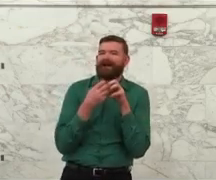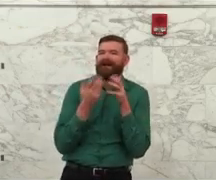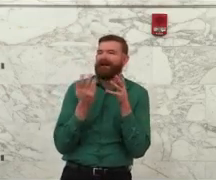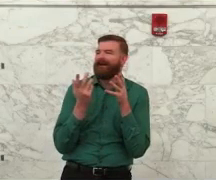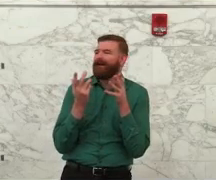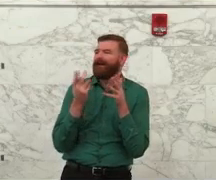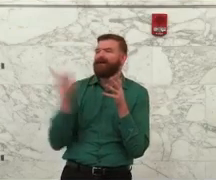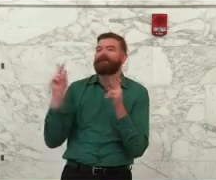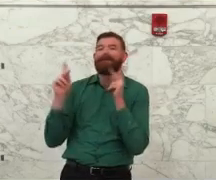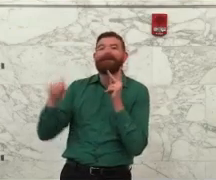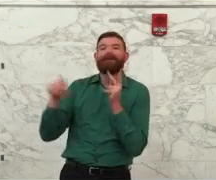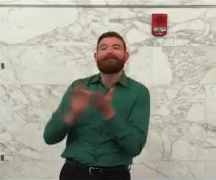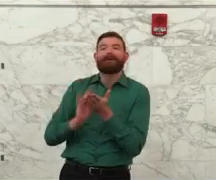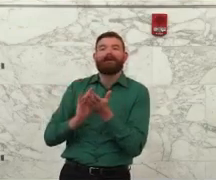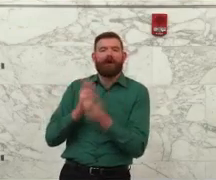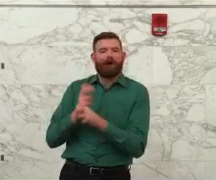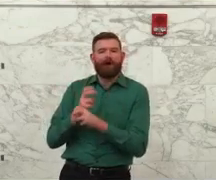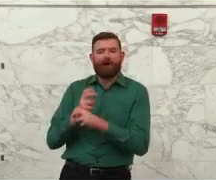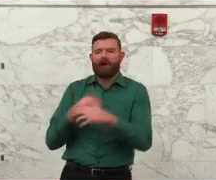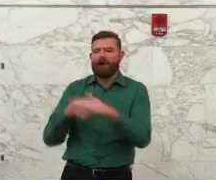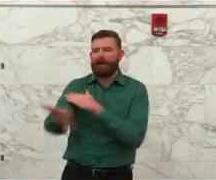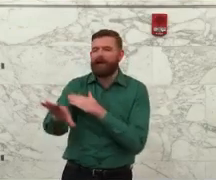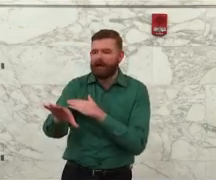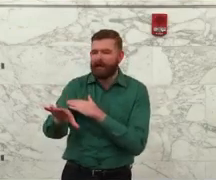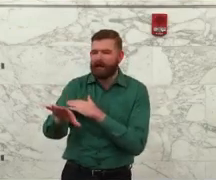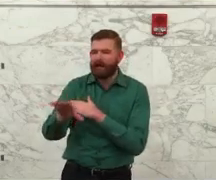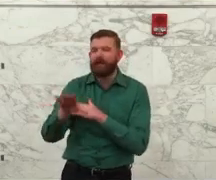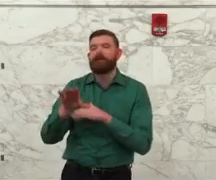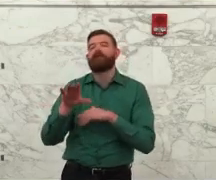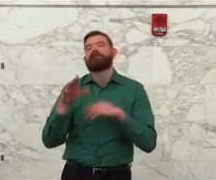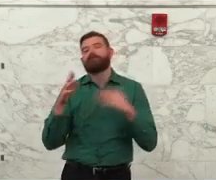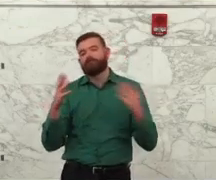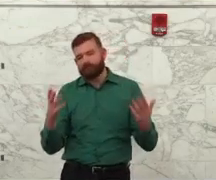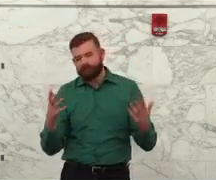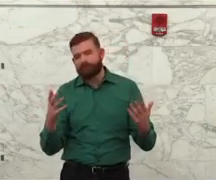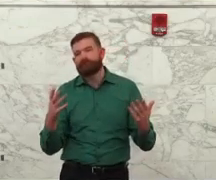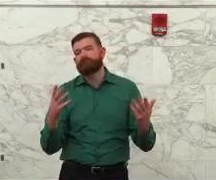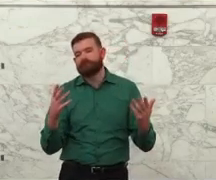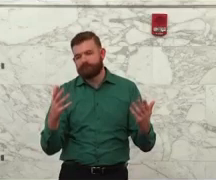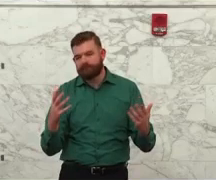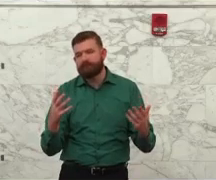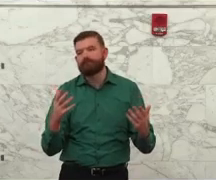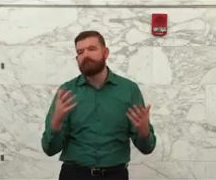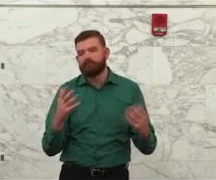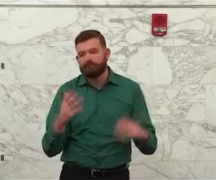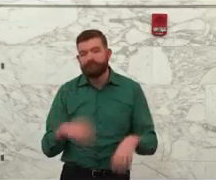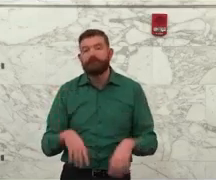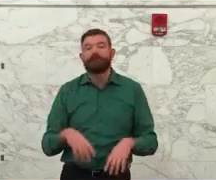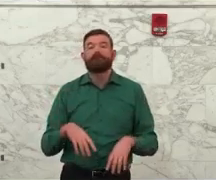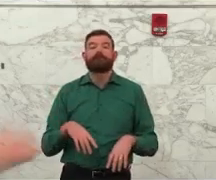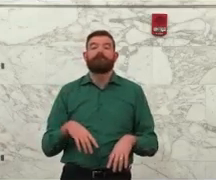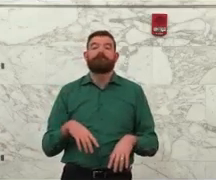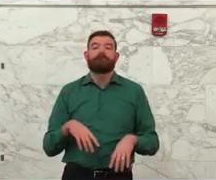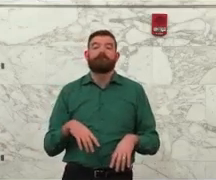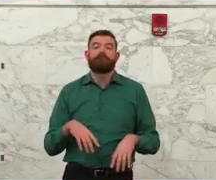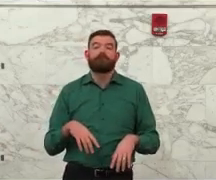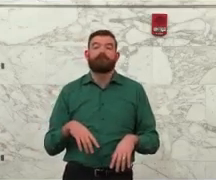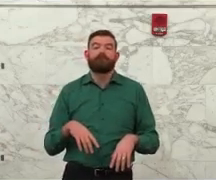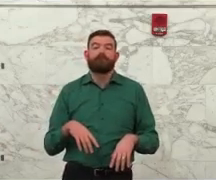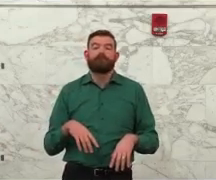there no social gatherings. Whether you're in a liquor store, in your house, in you name the venue, those are